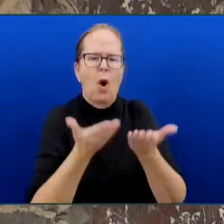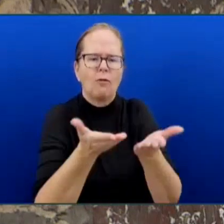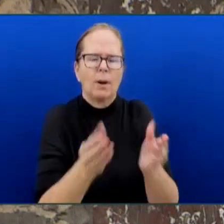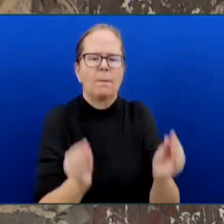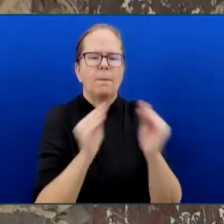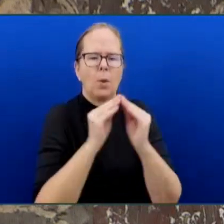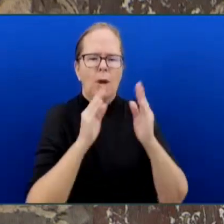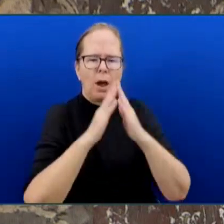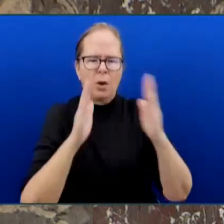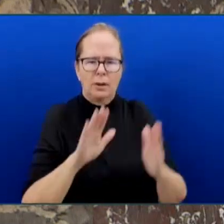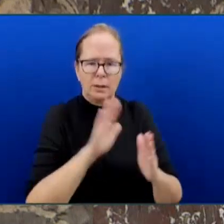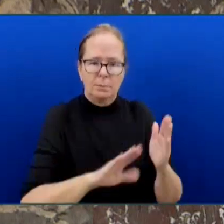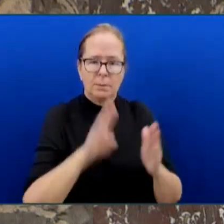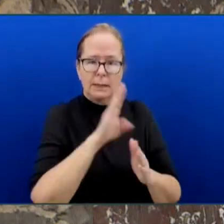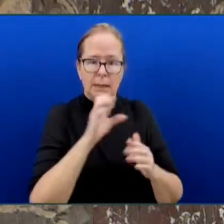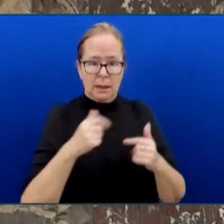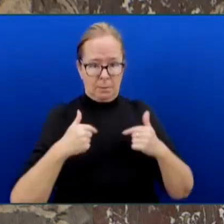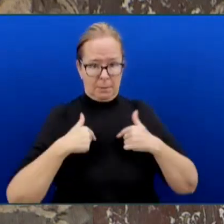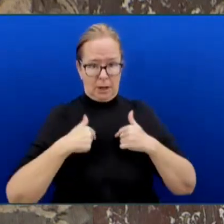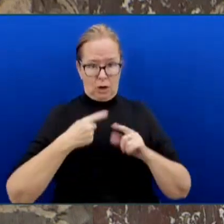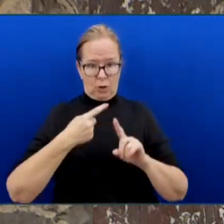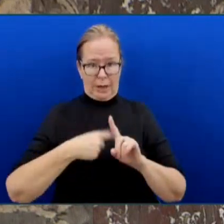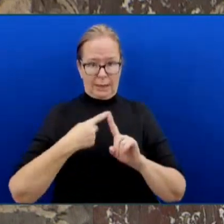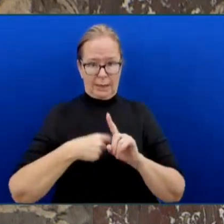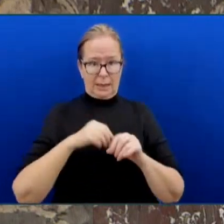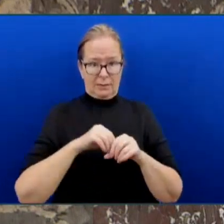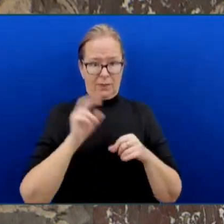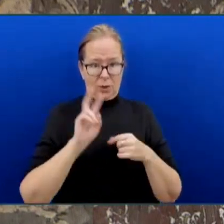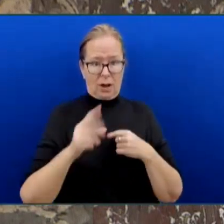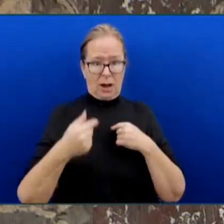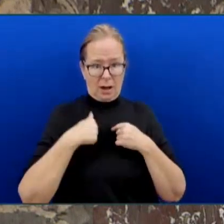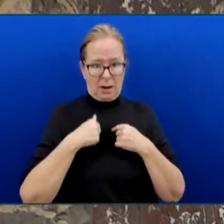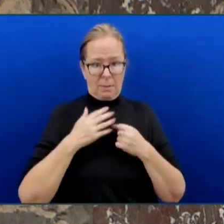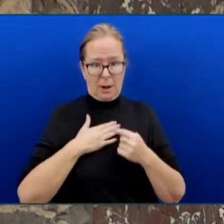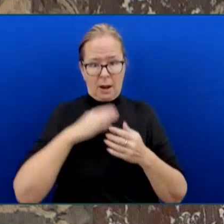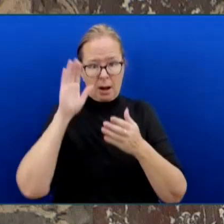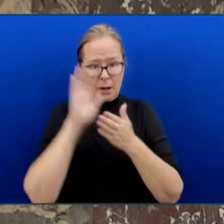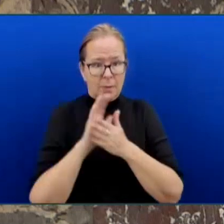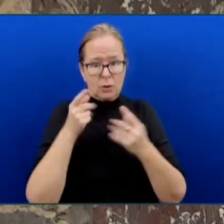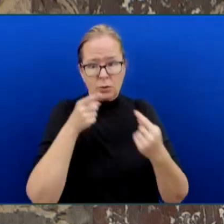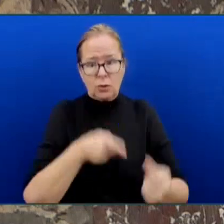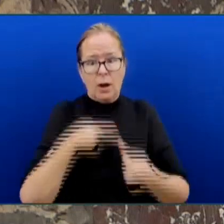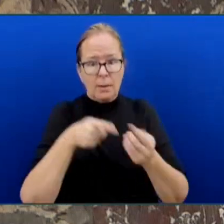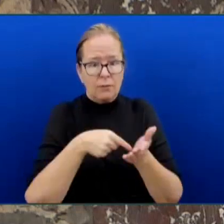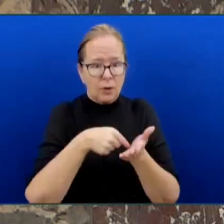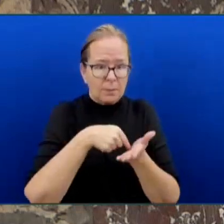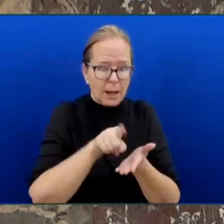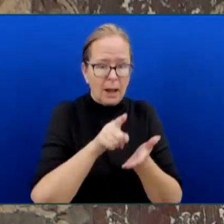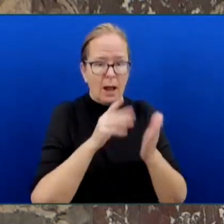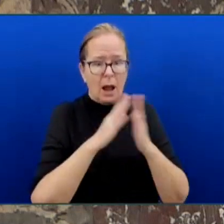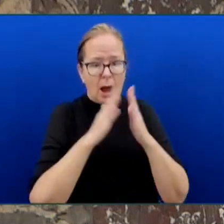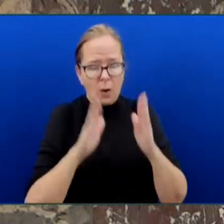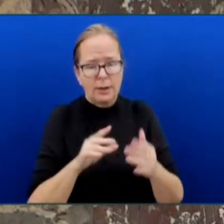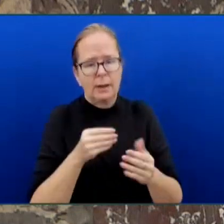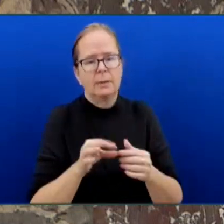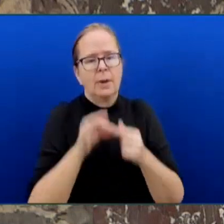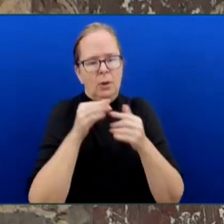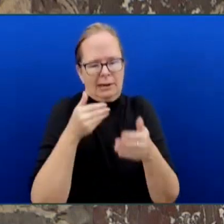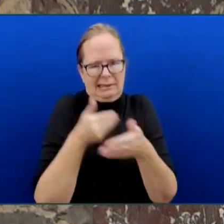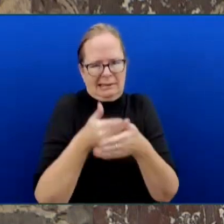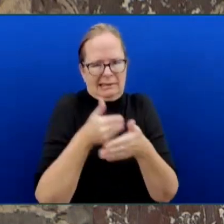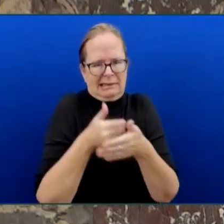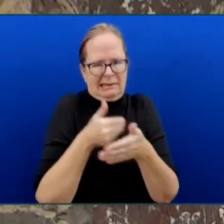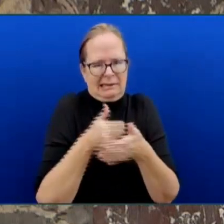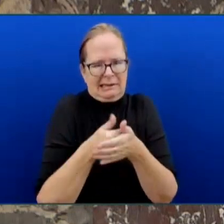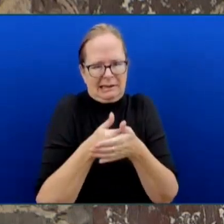struggle with the cost of housing, especially housing near good transit. Hi, Minister Kalon. I feel it was important to express my support as these policies